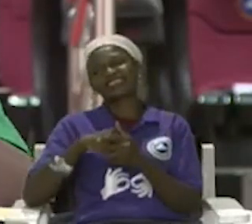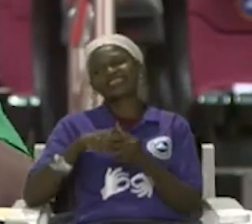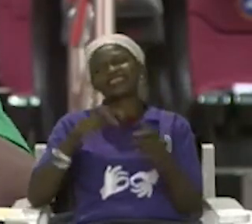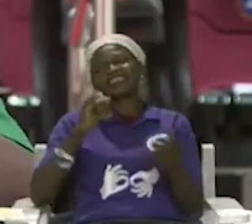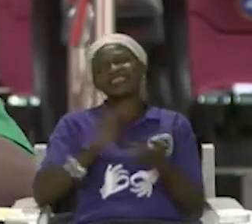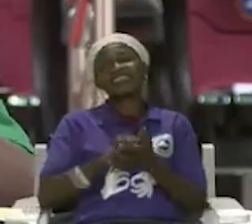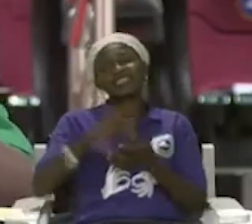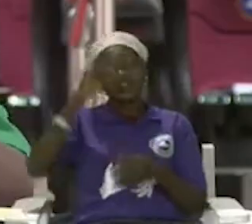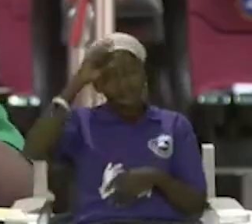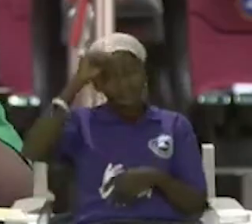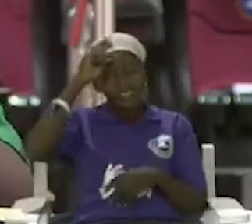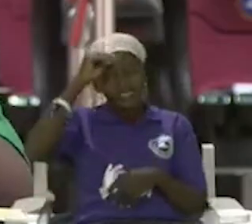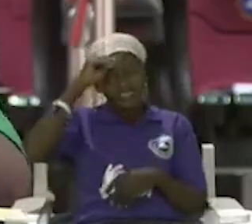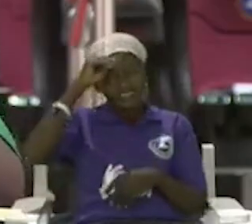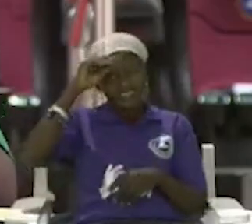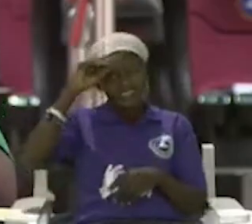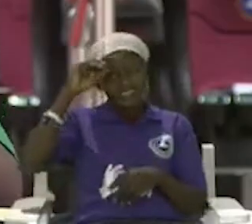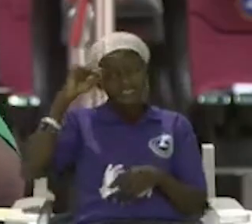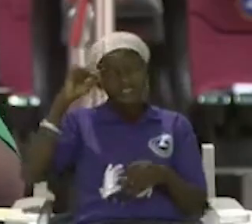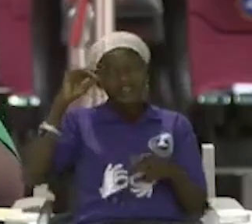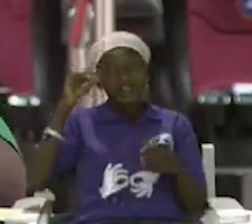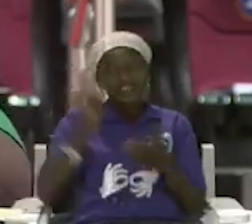That man